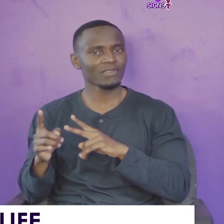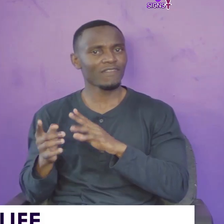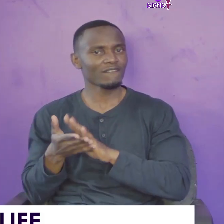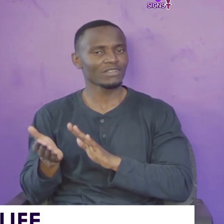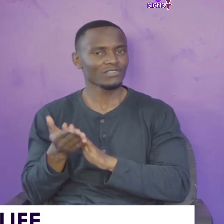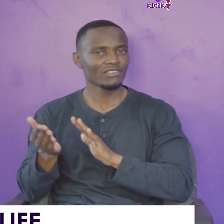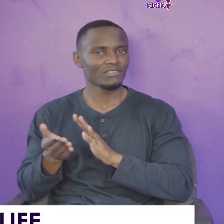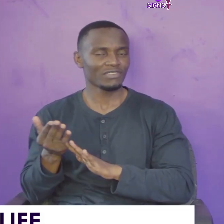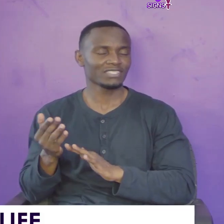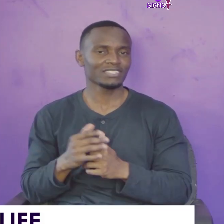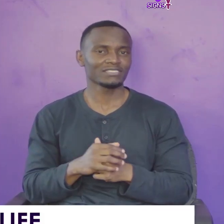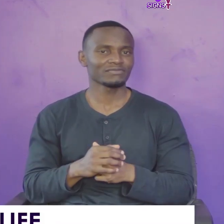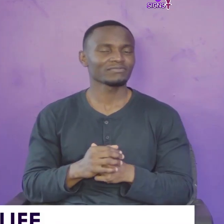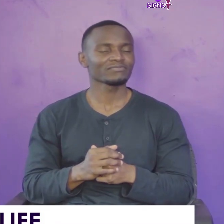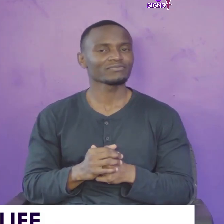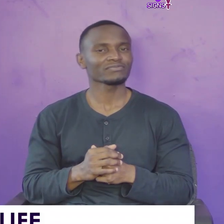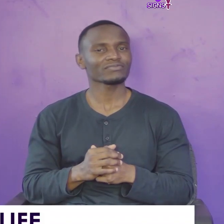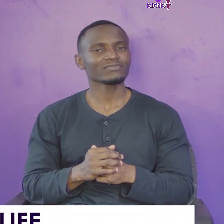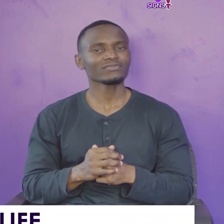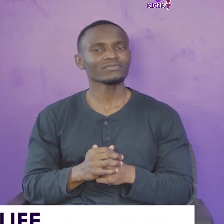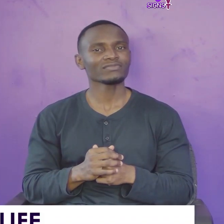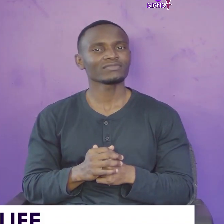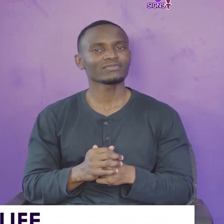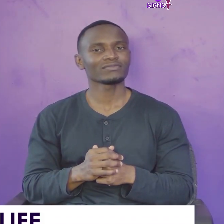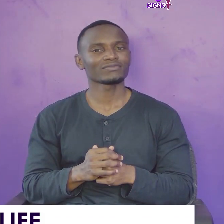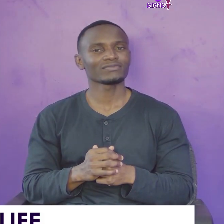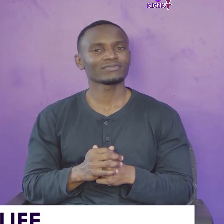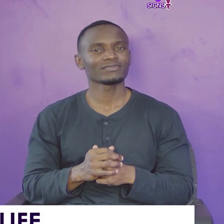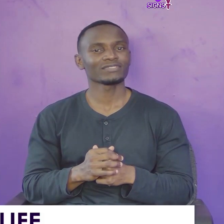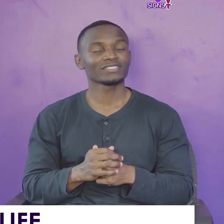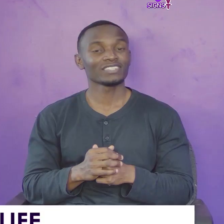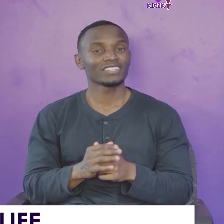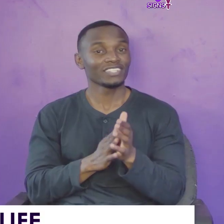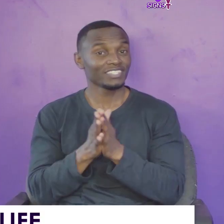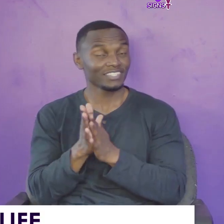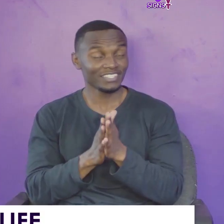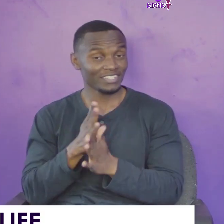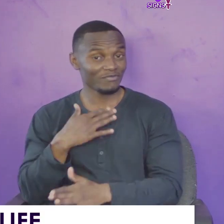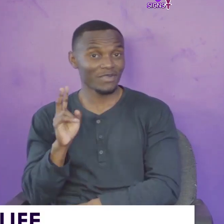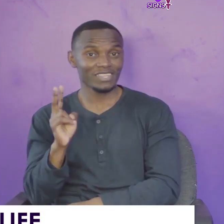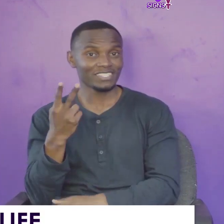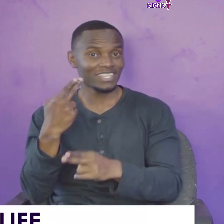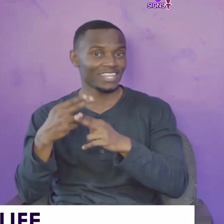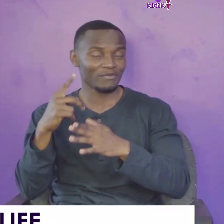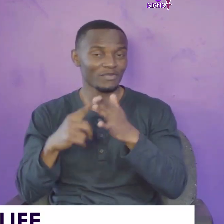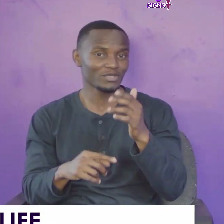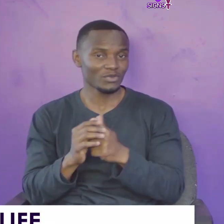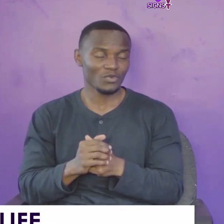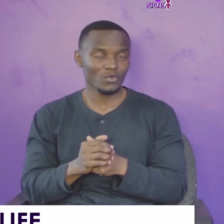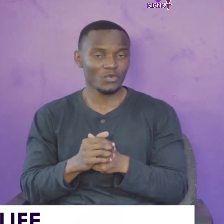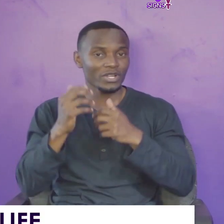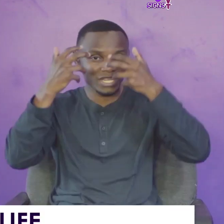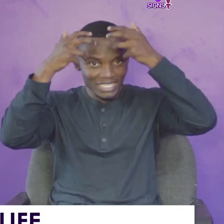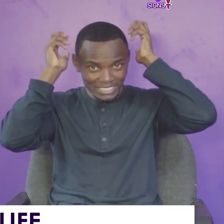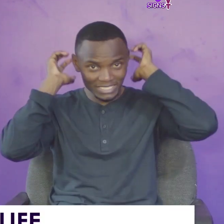And Simbas. Yes. Interestingly, my second name is Simba. Yeah. But I